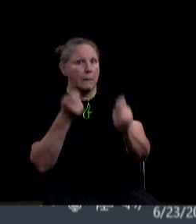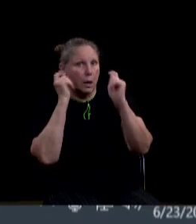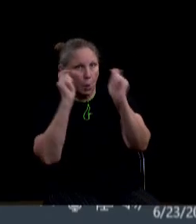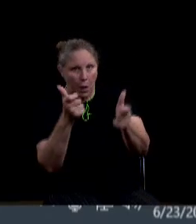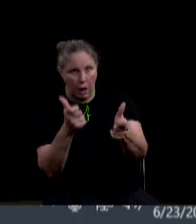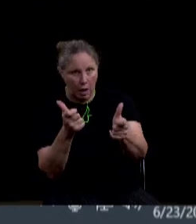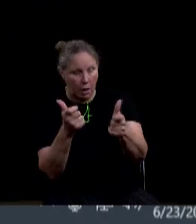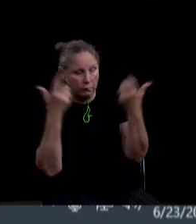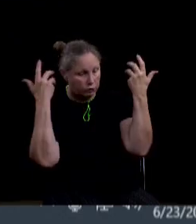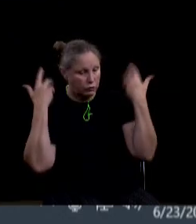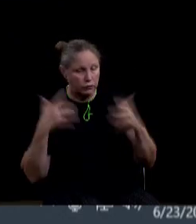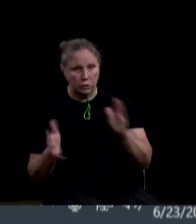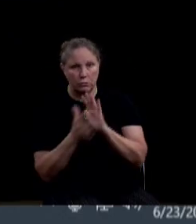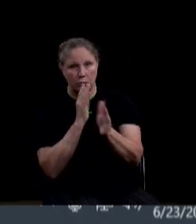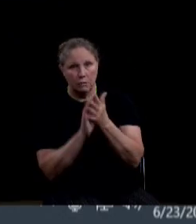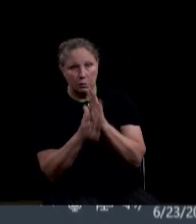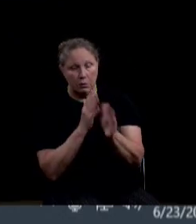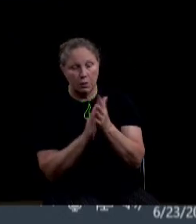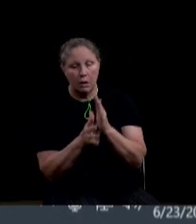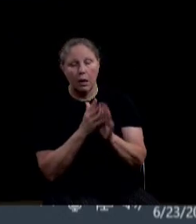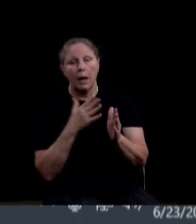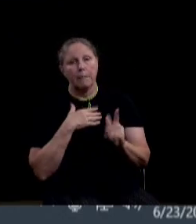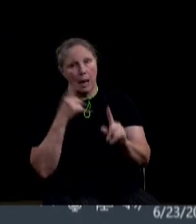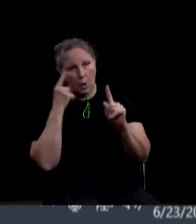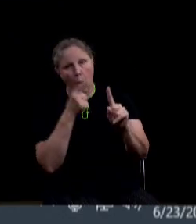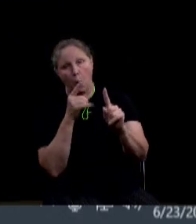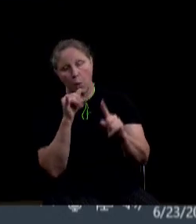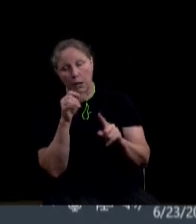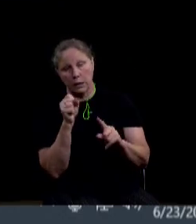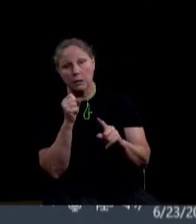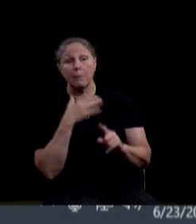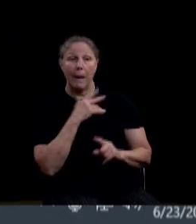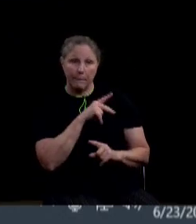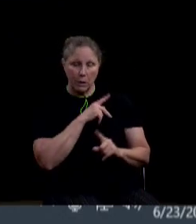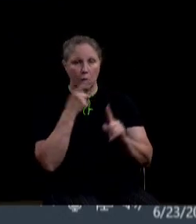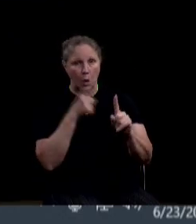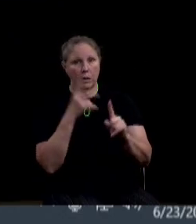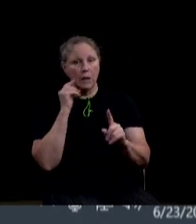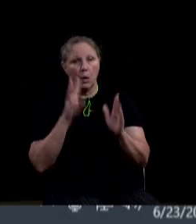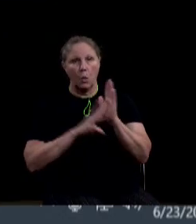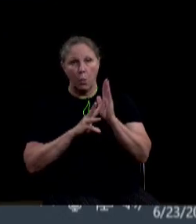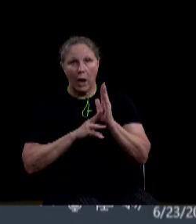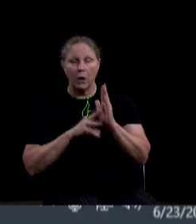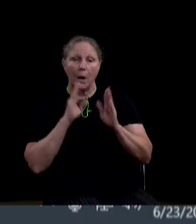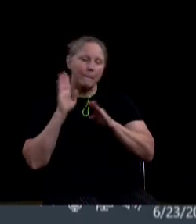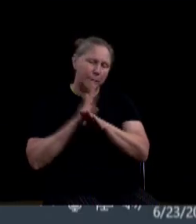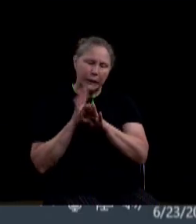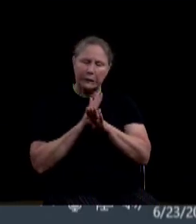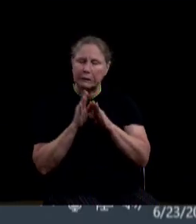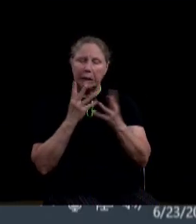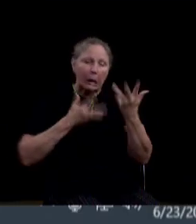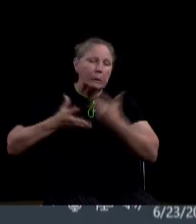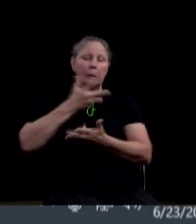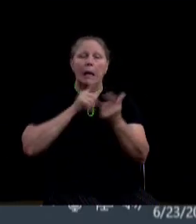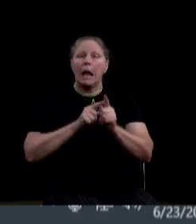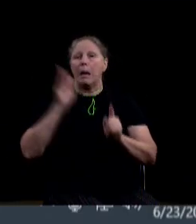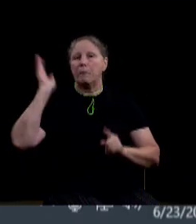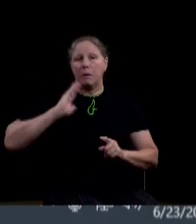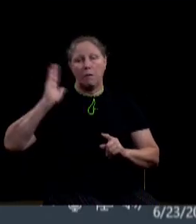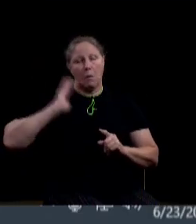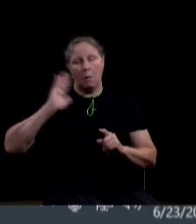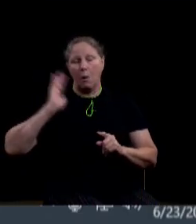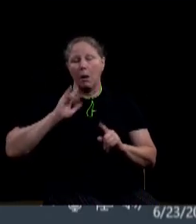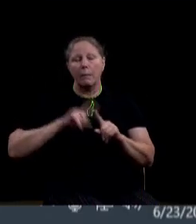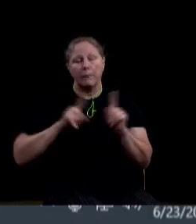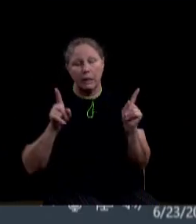goal is my personal goal is to see Waco thriving once again, like we did in past years. But I also understand that we have to just